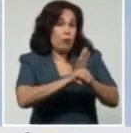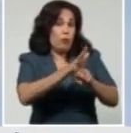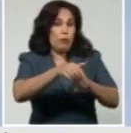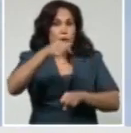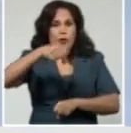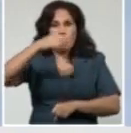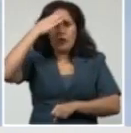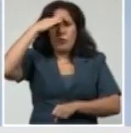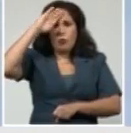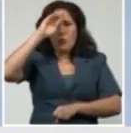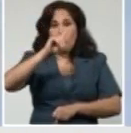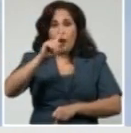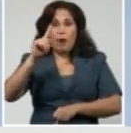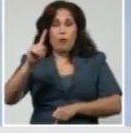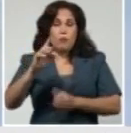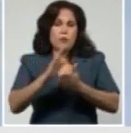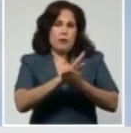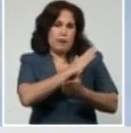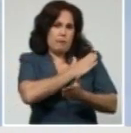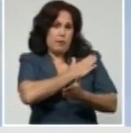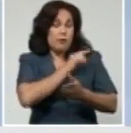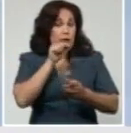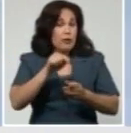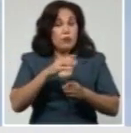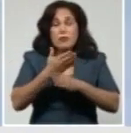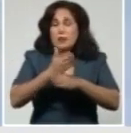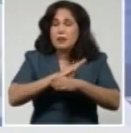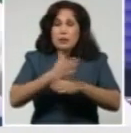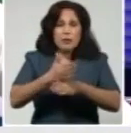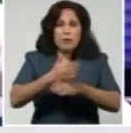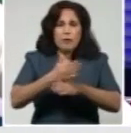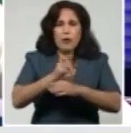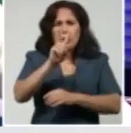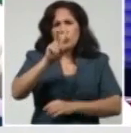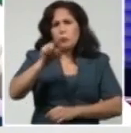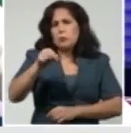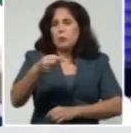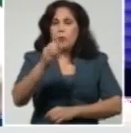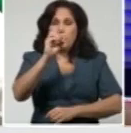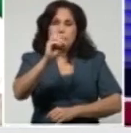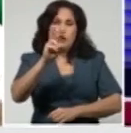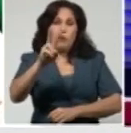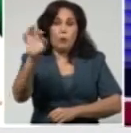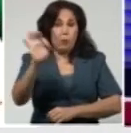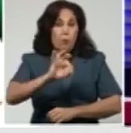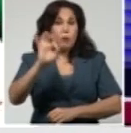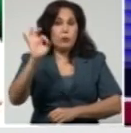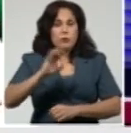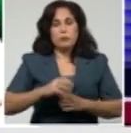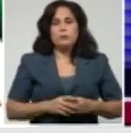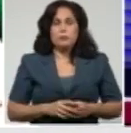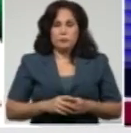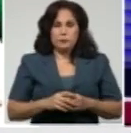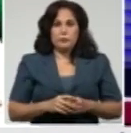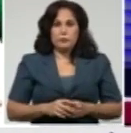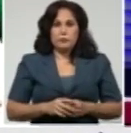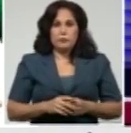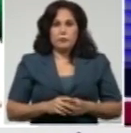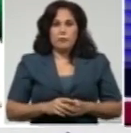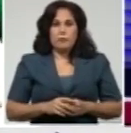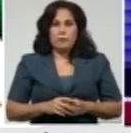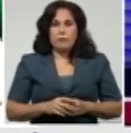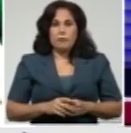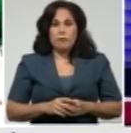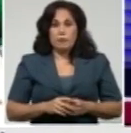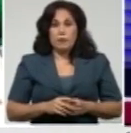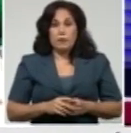with a mortality rate of 2.02%, lower than the global rate of 2.83%